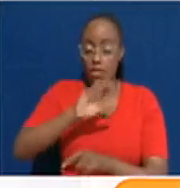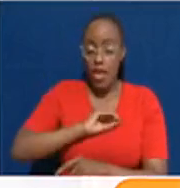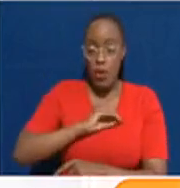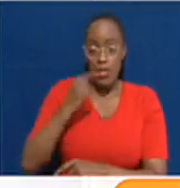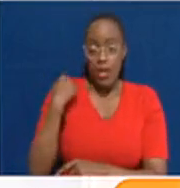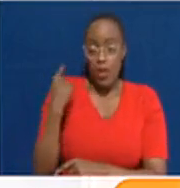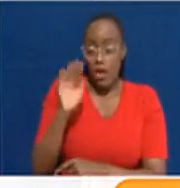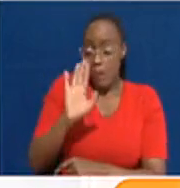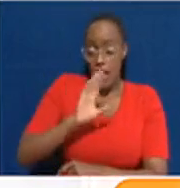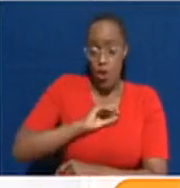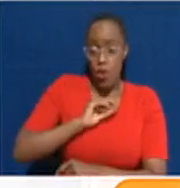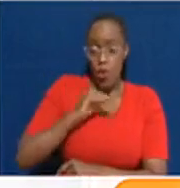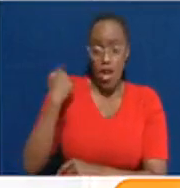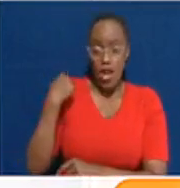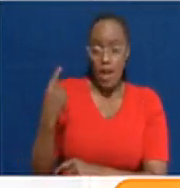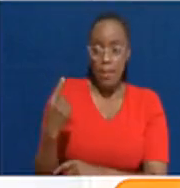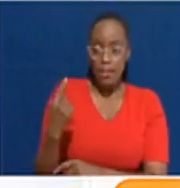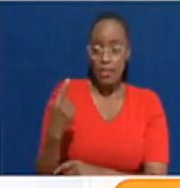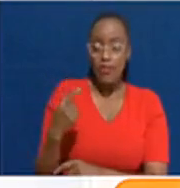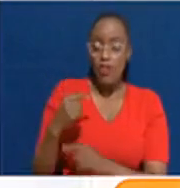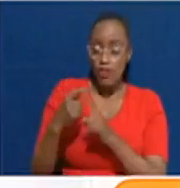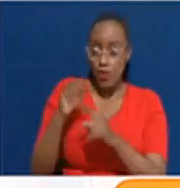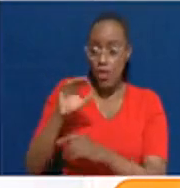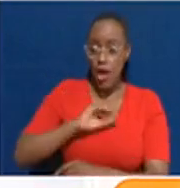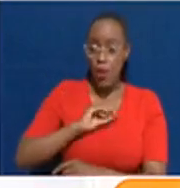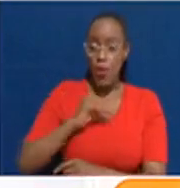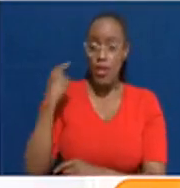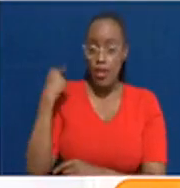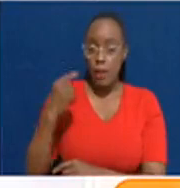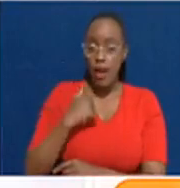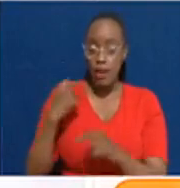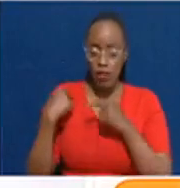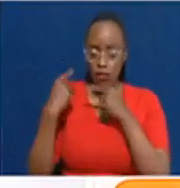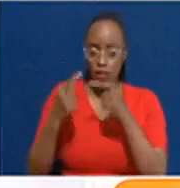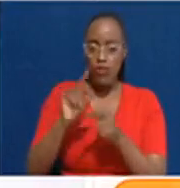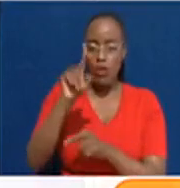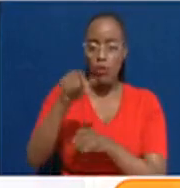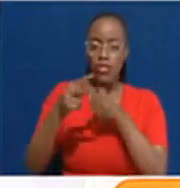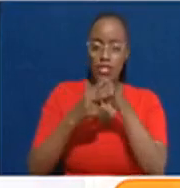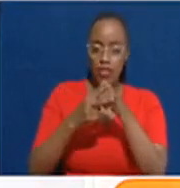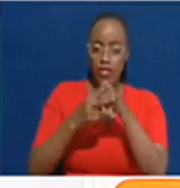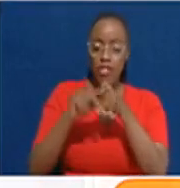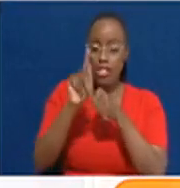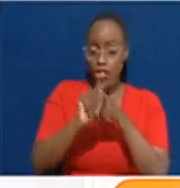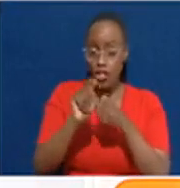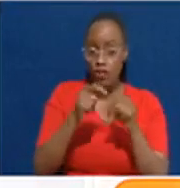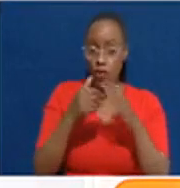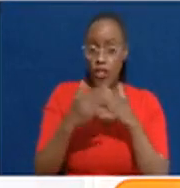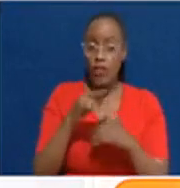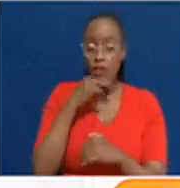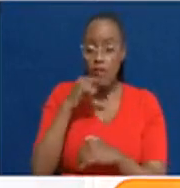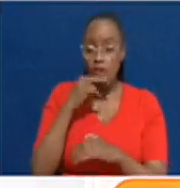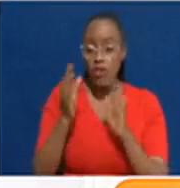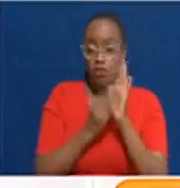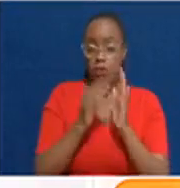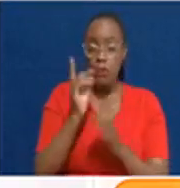Year? According to their own figures, mm-hmm. according to their own figures, mm-hmm. they have so far collected 1.7 mm-hmm. on what you're saying was projected